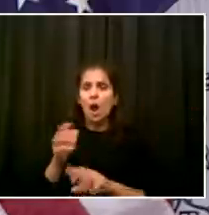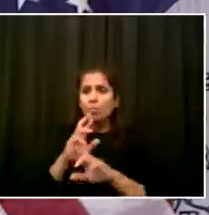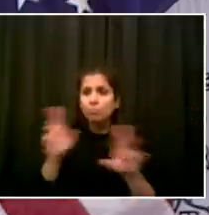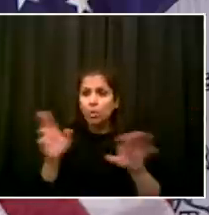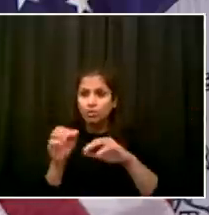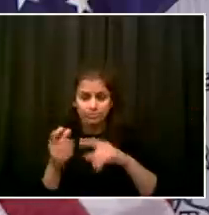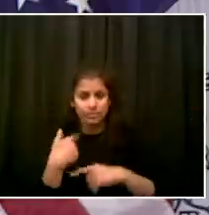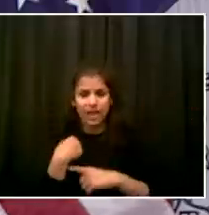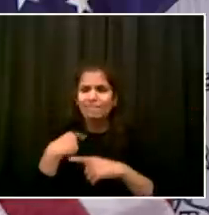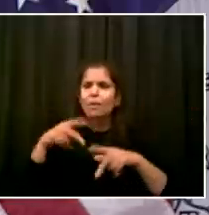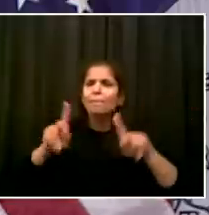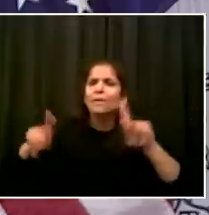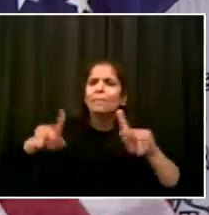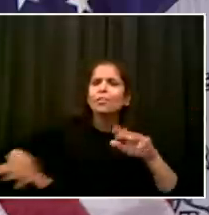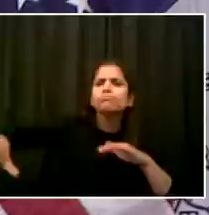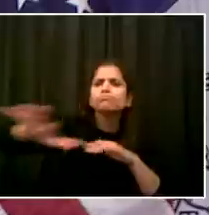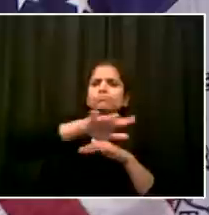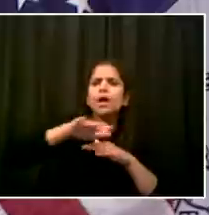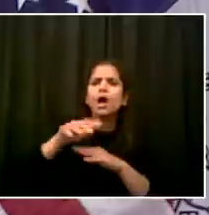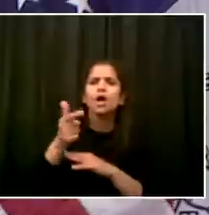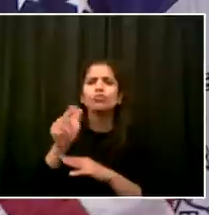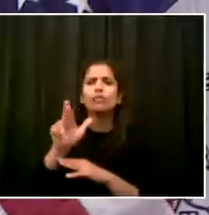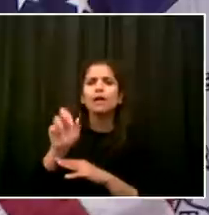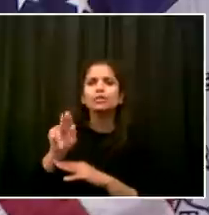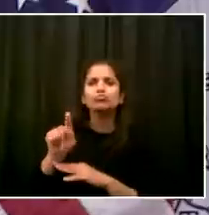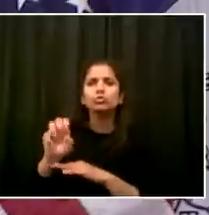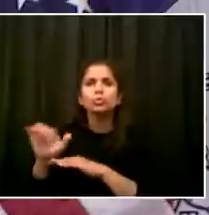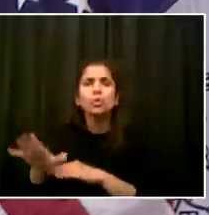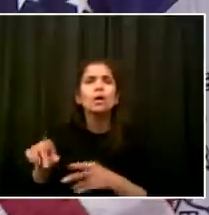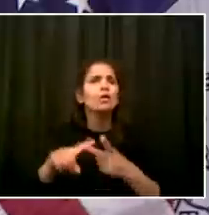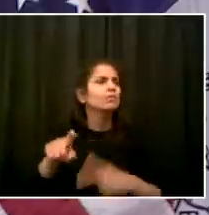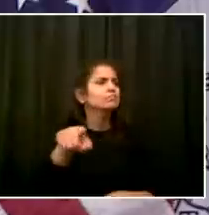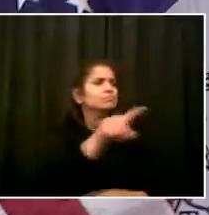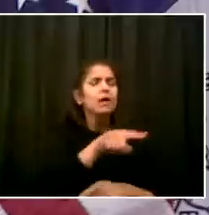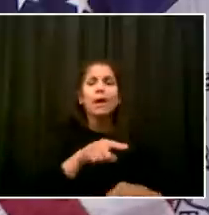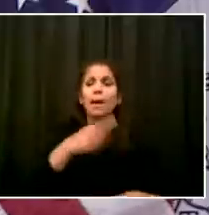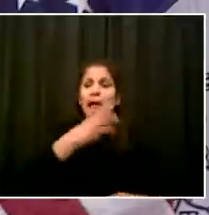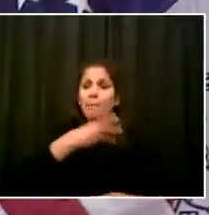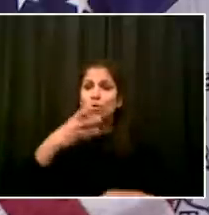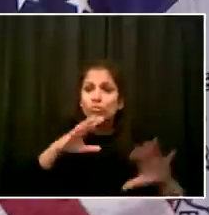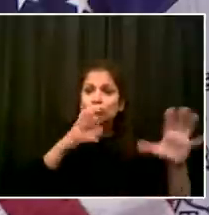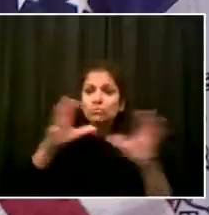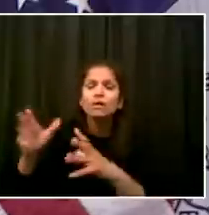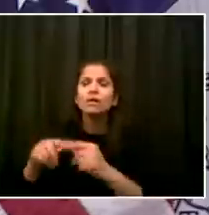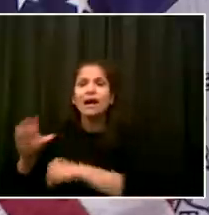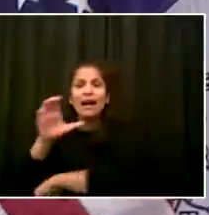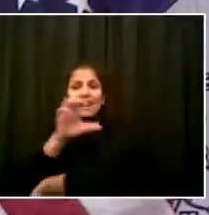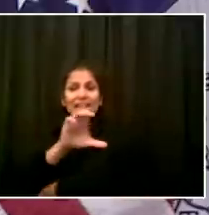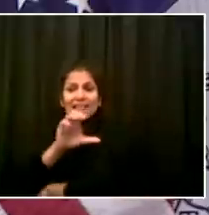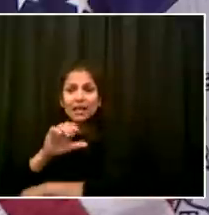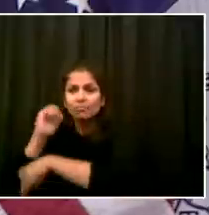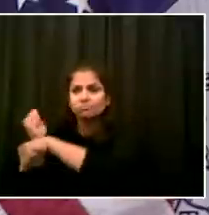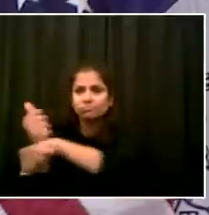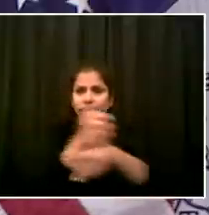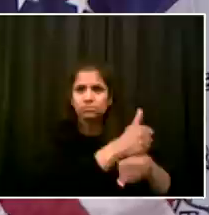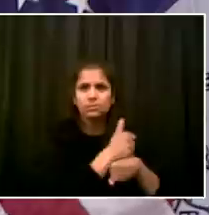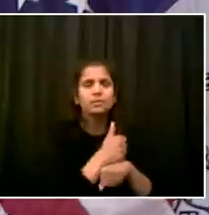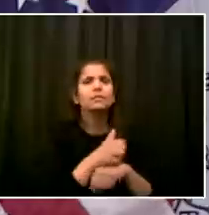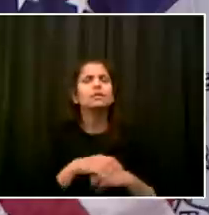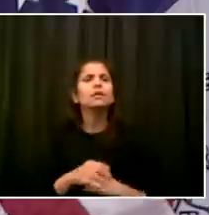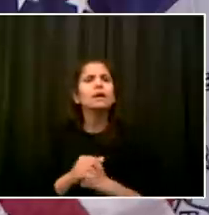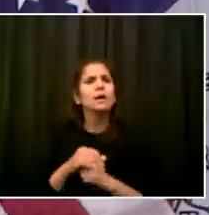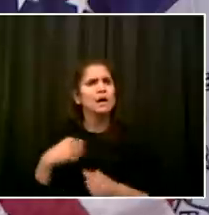that we came here to fight disparity, when we saw it, we immediately turned our energies to addressing it, and we will for the long